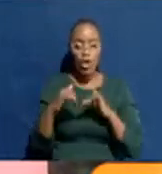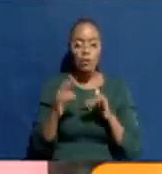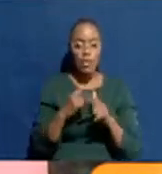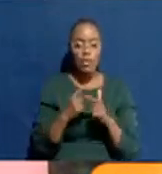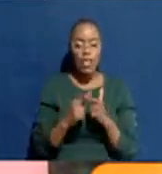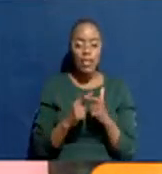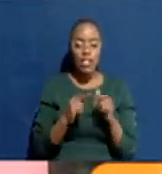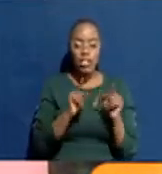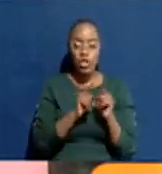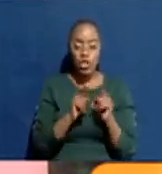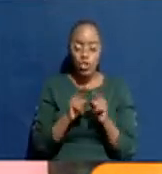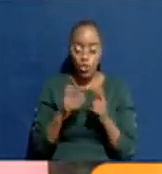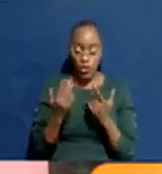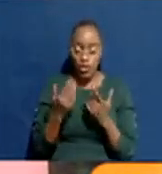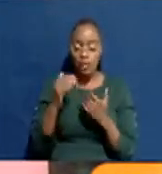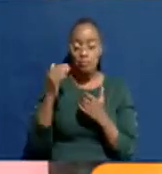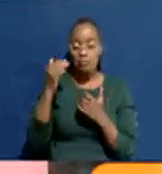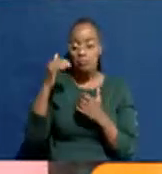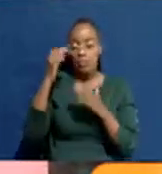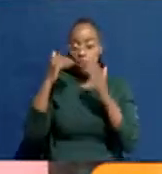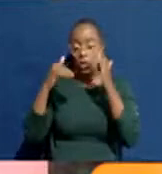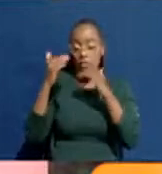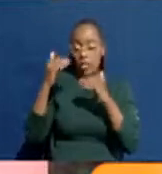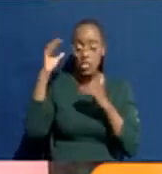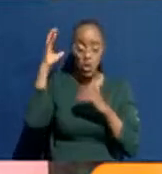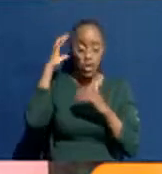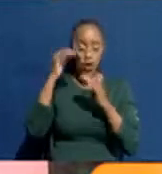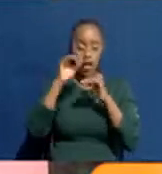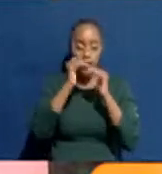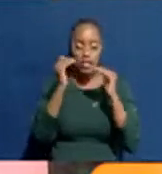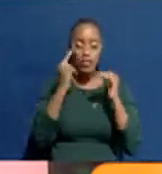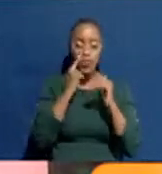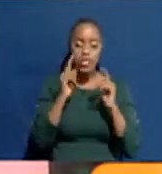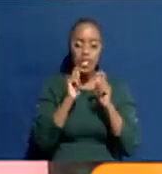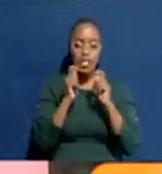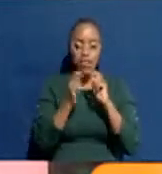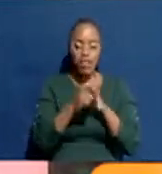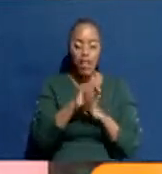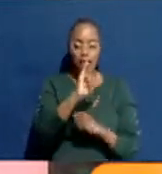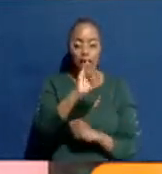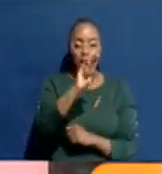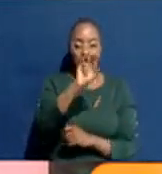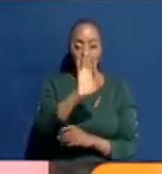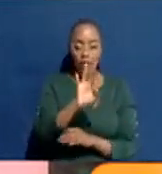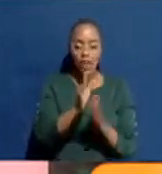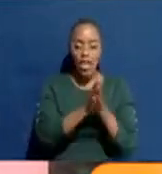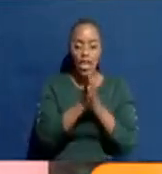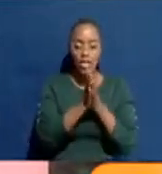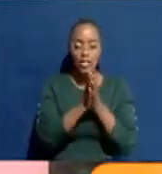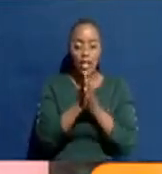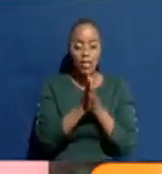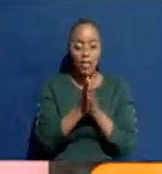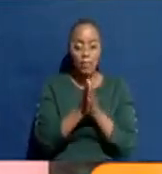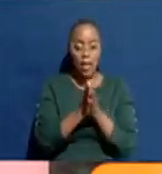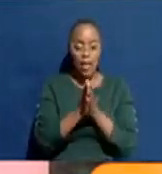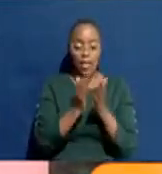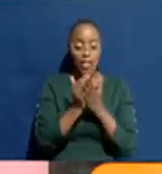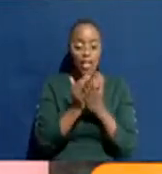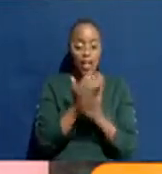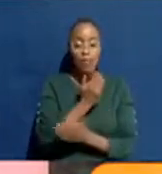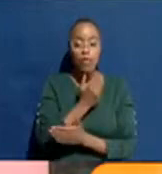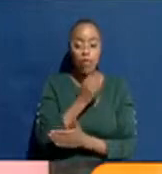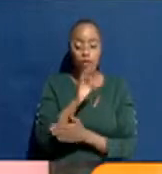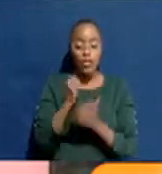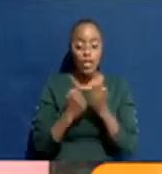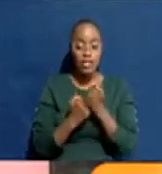at tertiary level, we can see the changes. IMF-inspired removal of